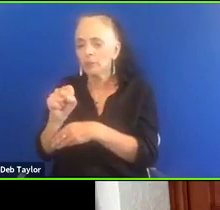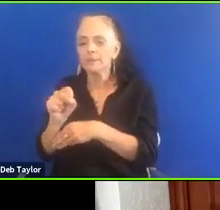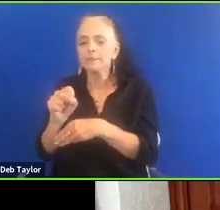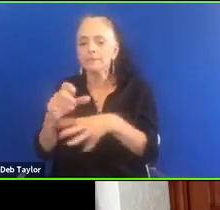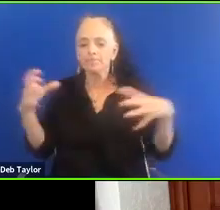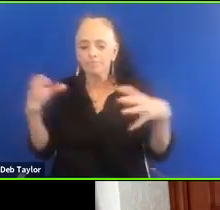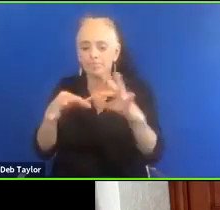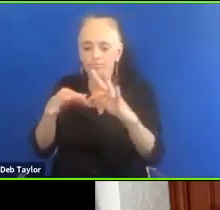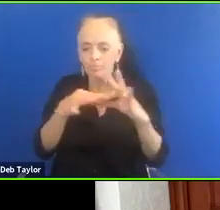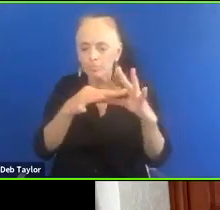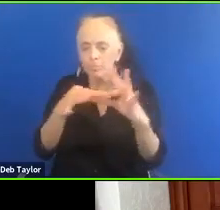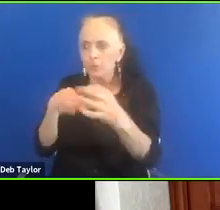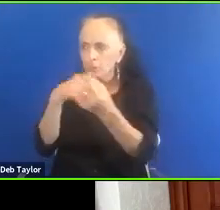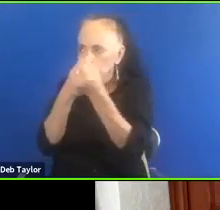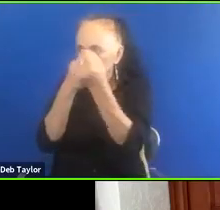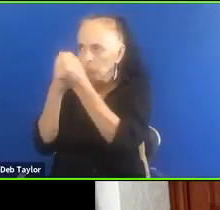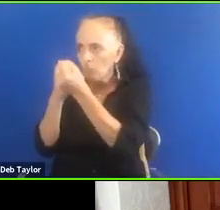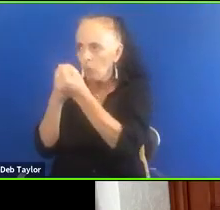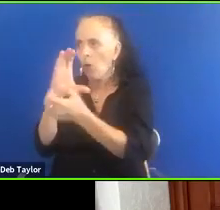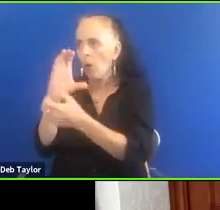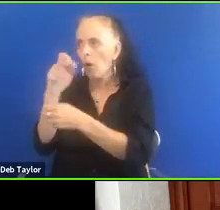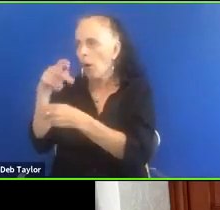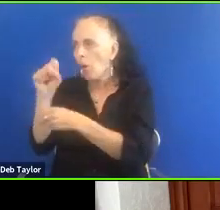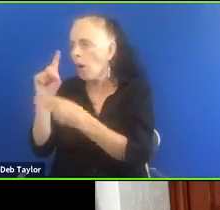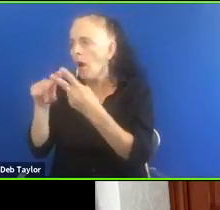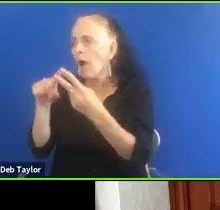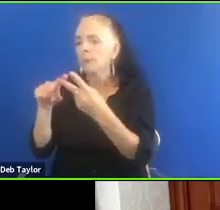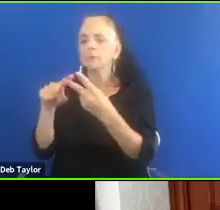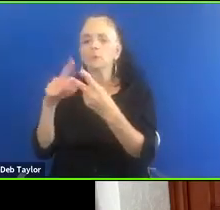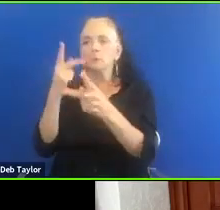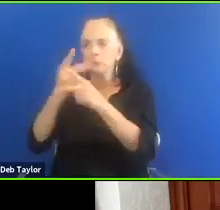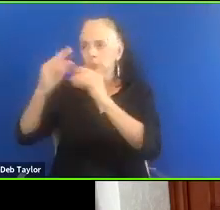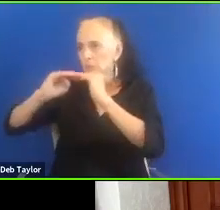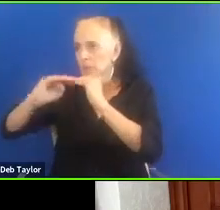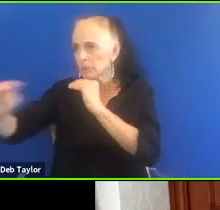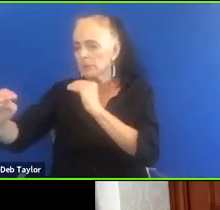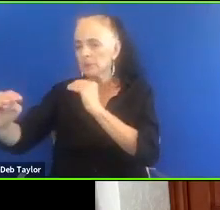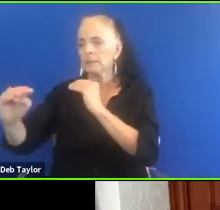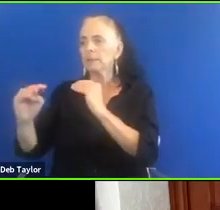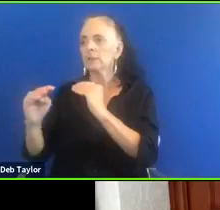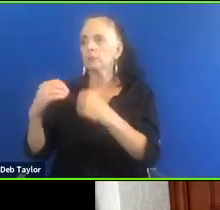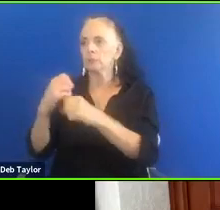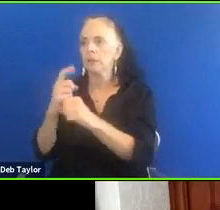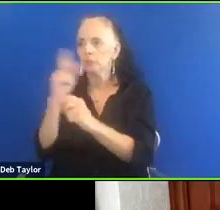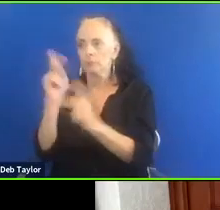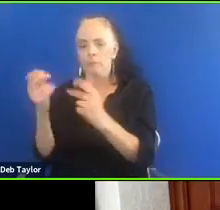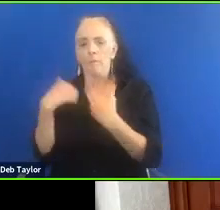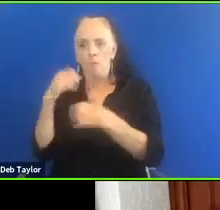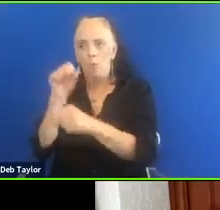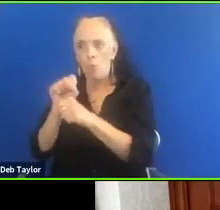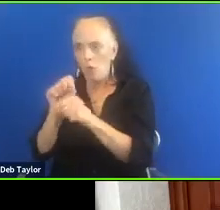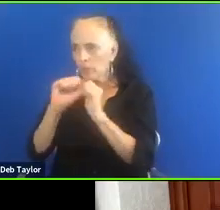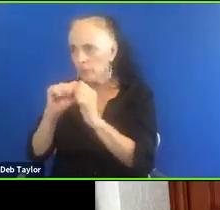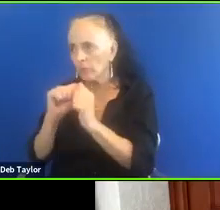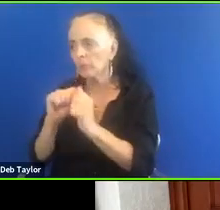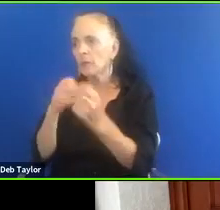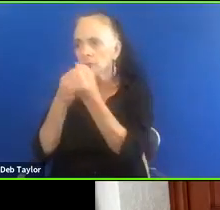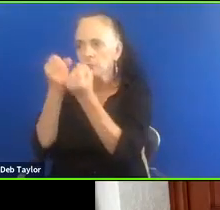support cooperatives to be more stable, to keep people working, to support each other.